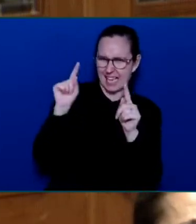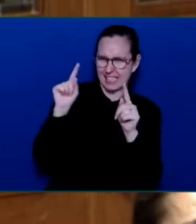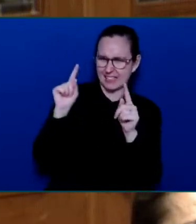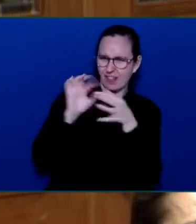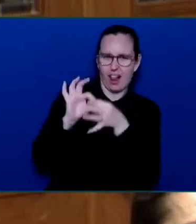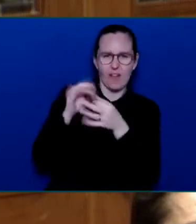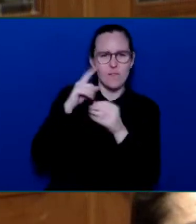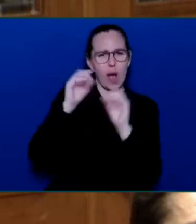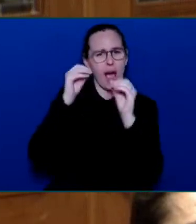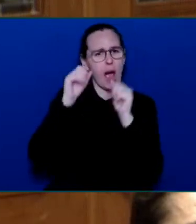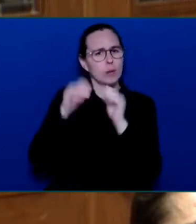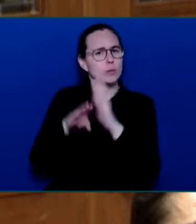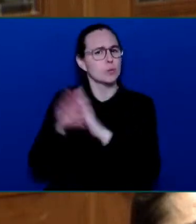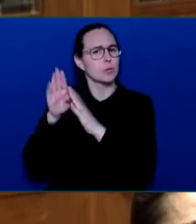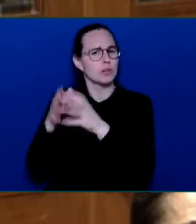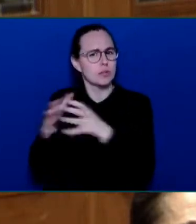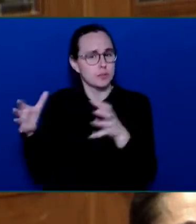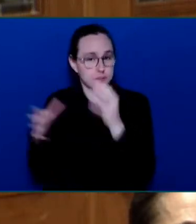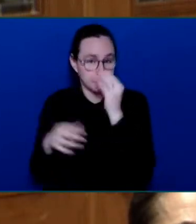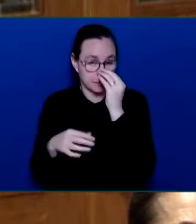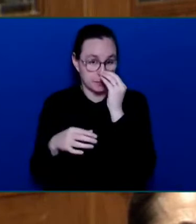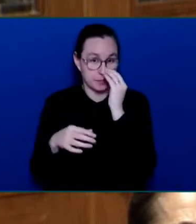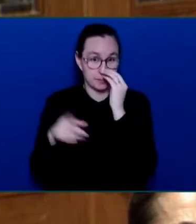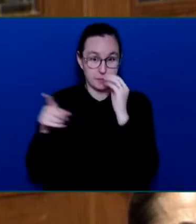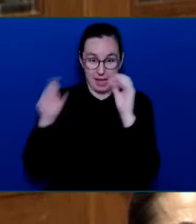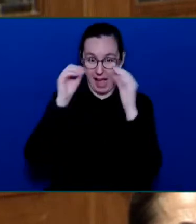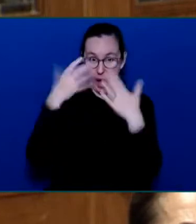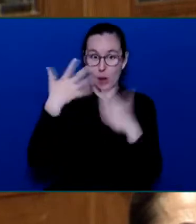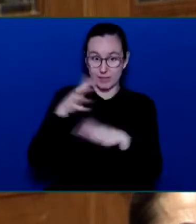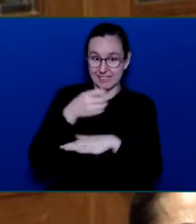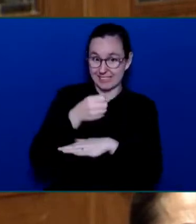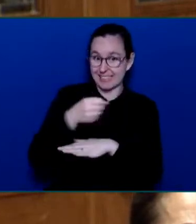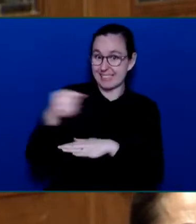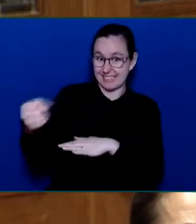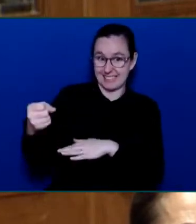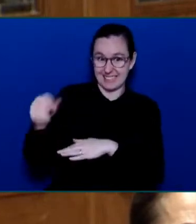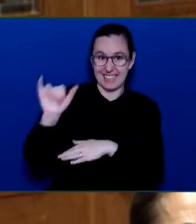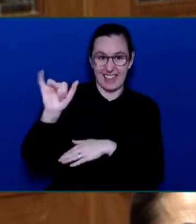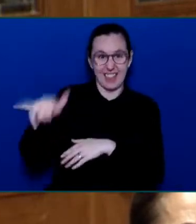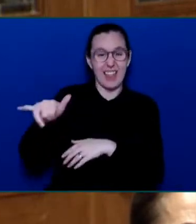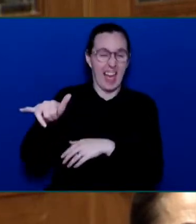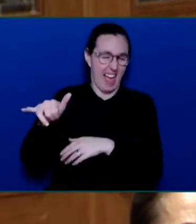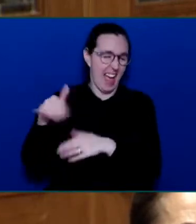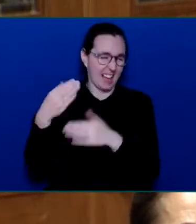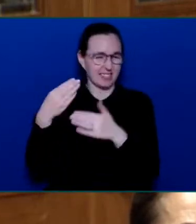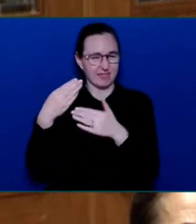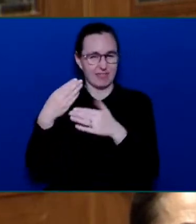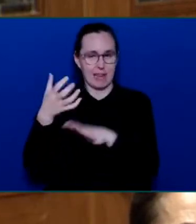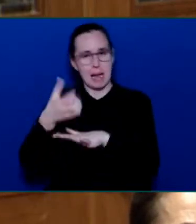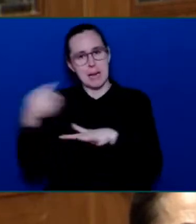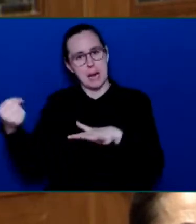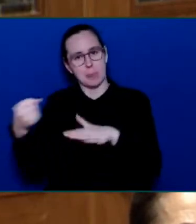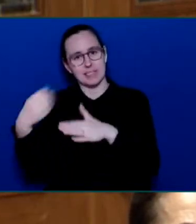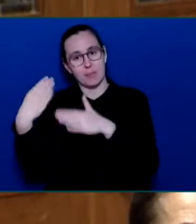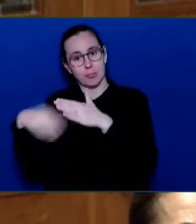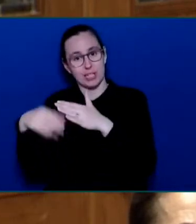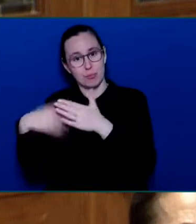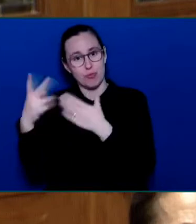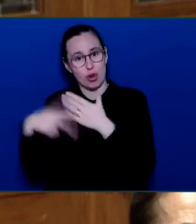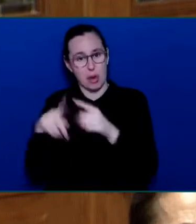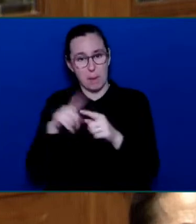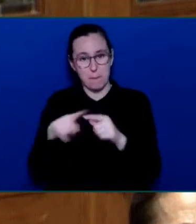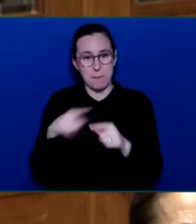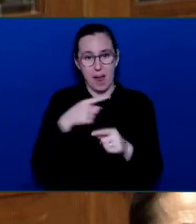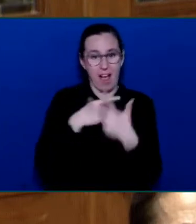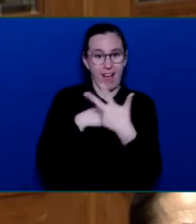breeding program, 2 of them died and a third was found injured and had to return home. This government continues to